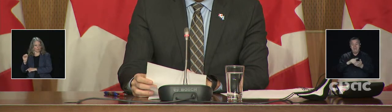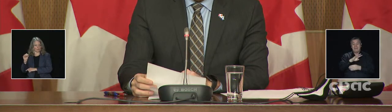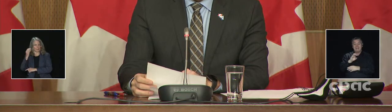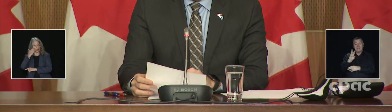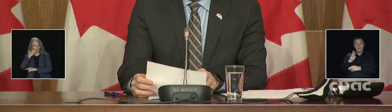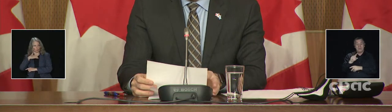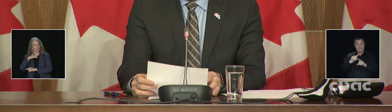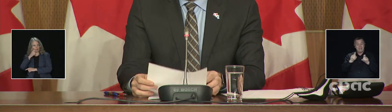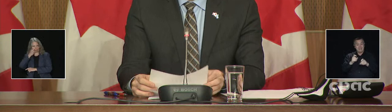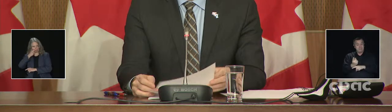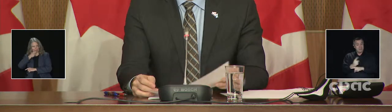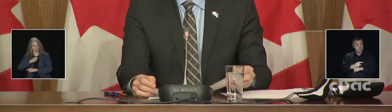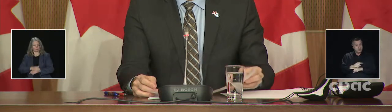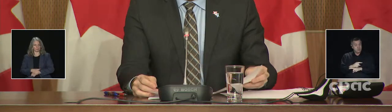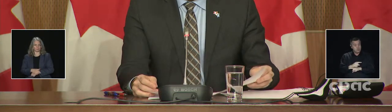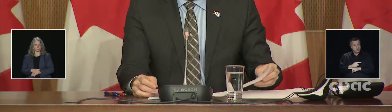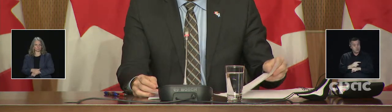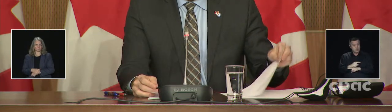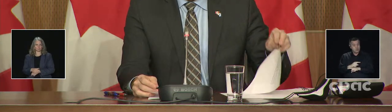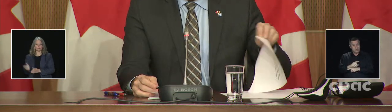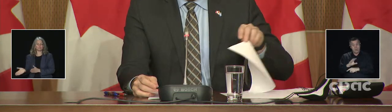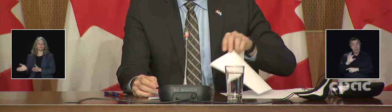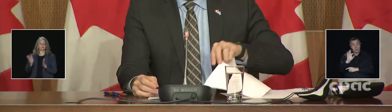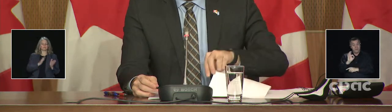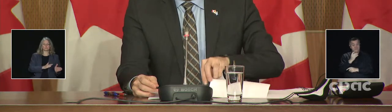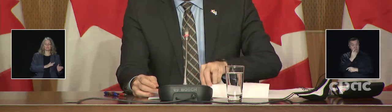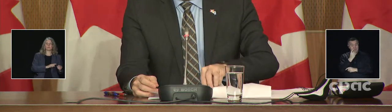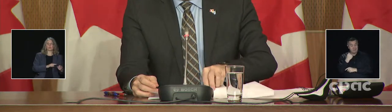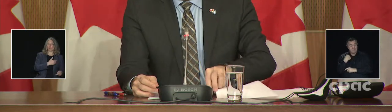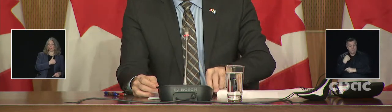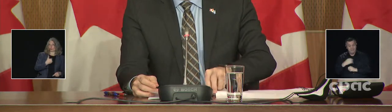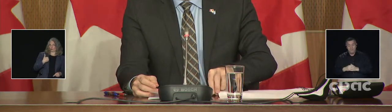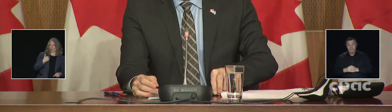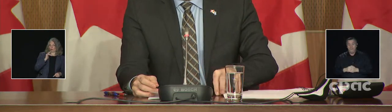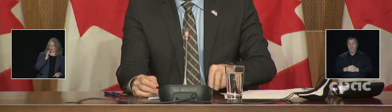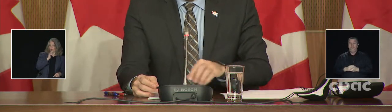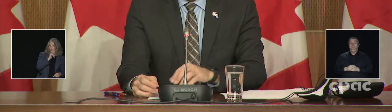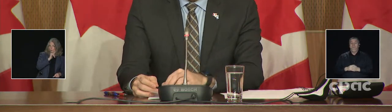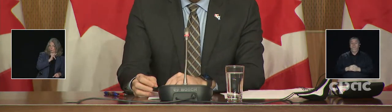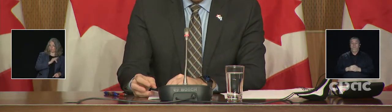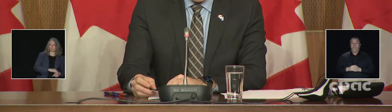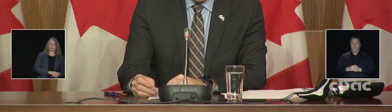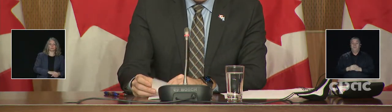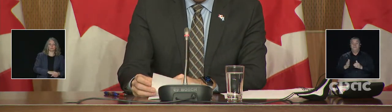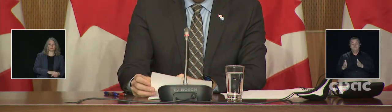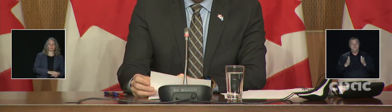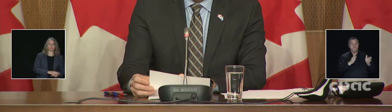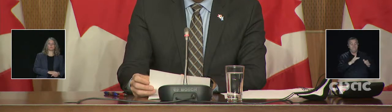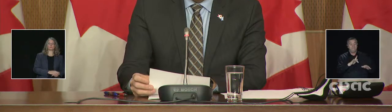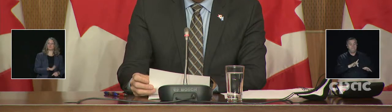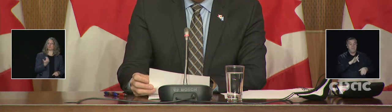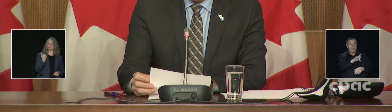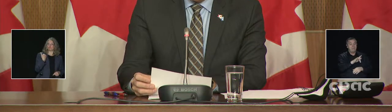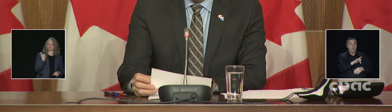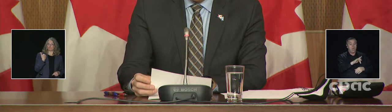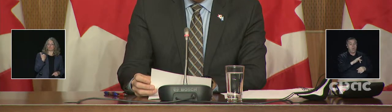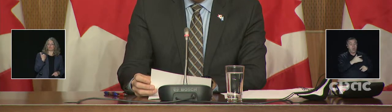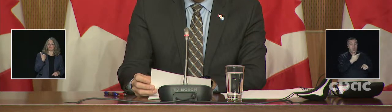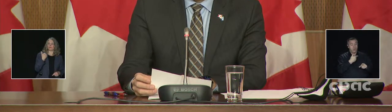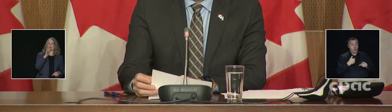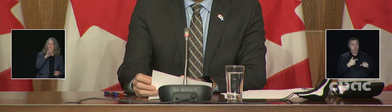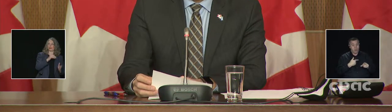1,460 tests per day on December the 9th. At the Toronto Pearson International Airport, we've gone from